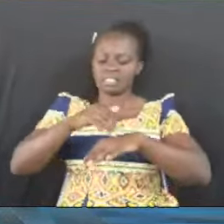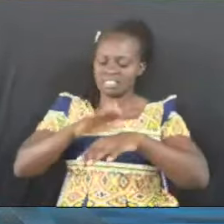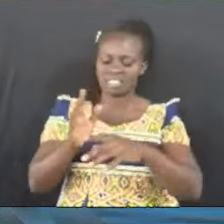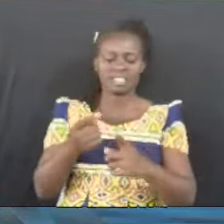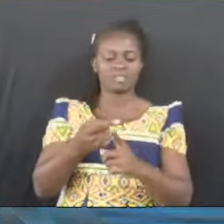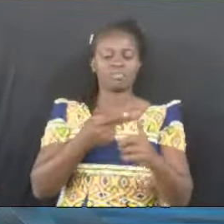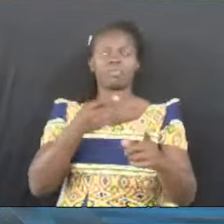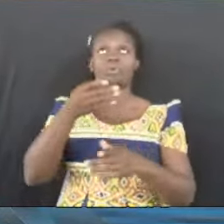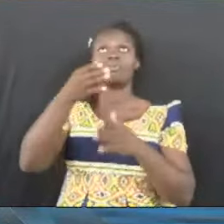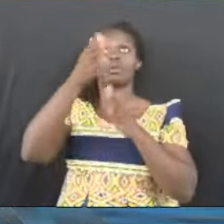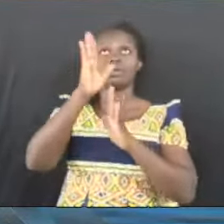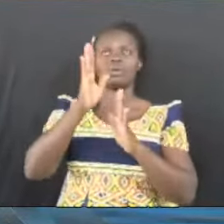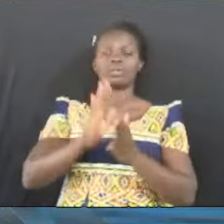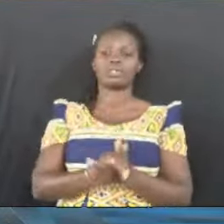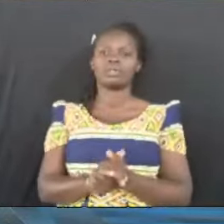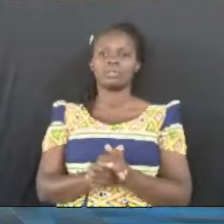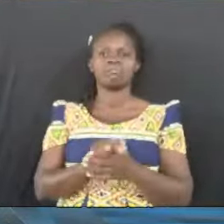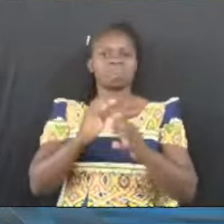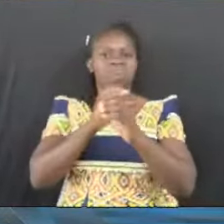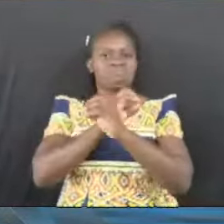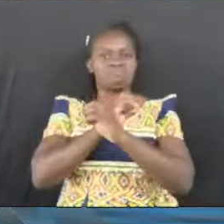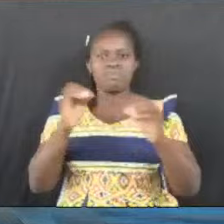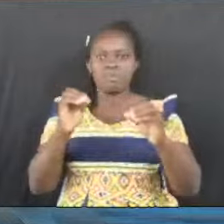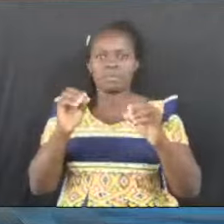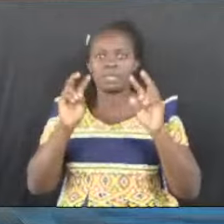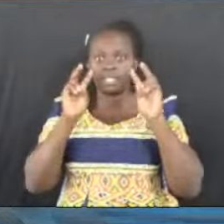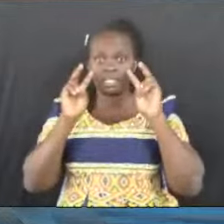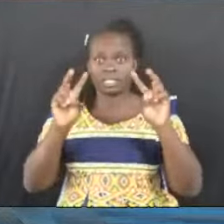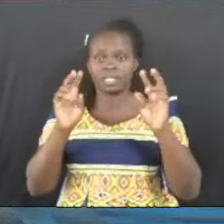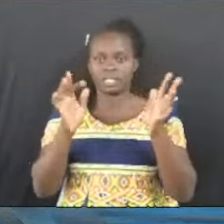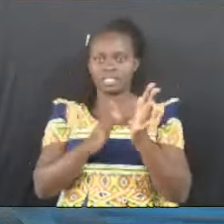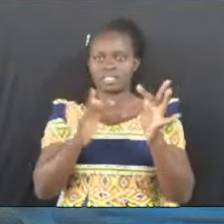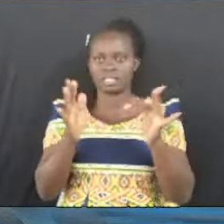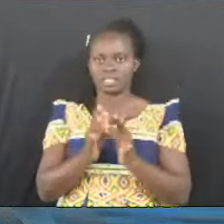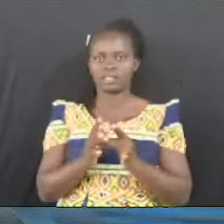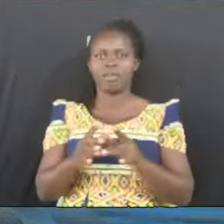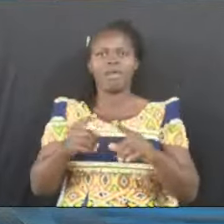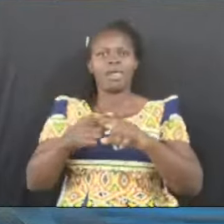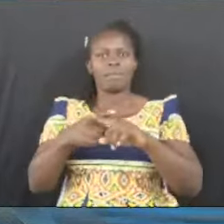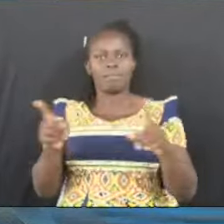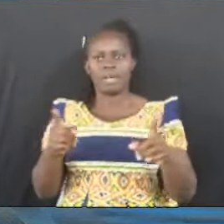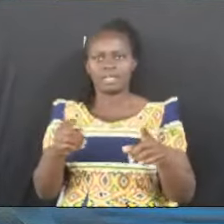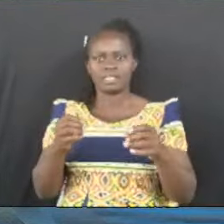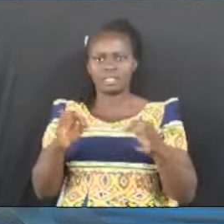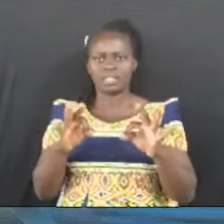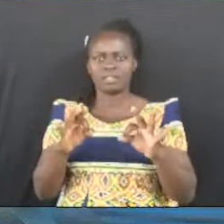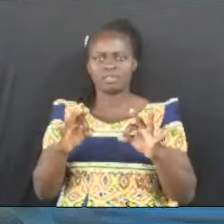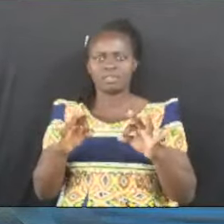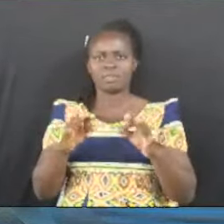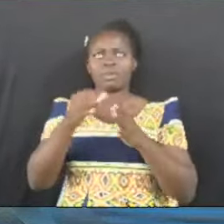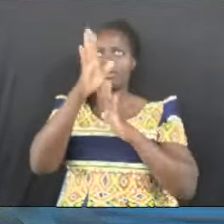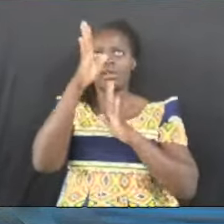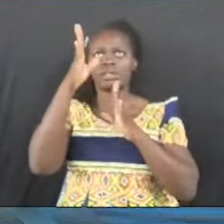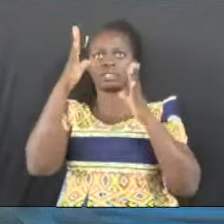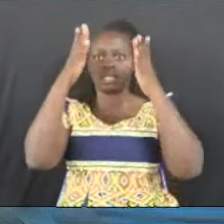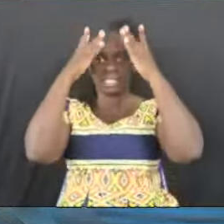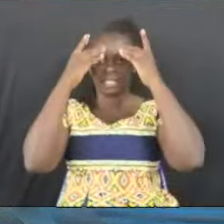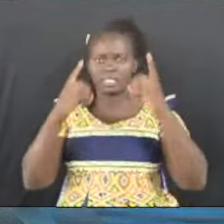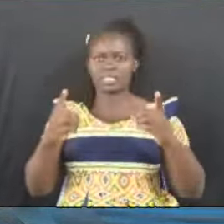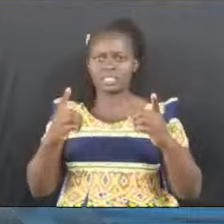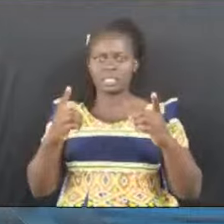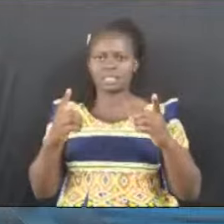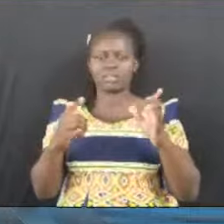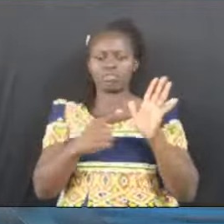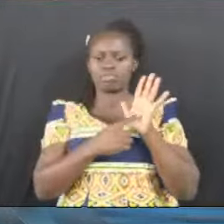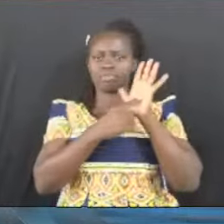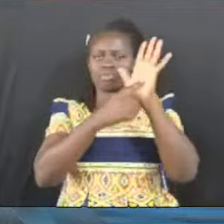God, nobody has ever seen. But God decided to reveal God's self through Jesus Christ.